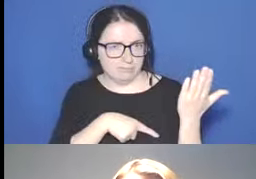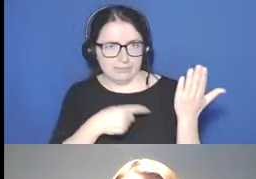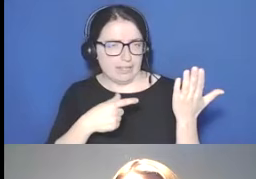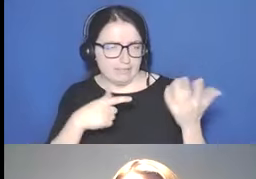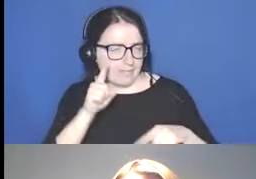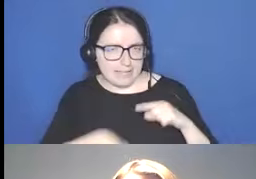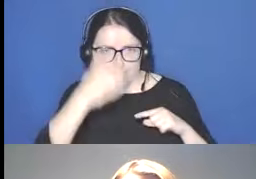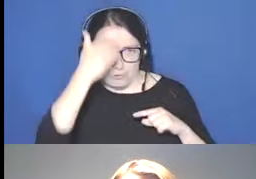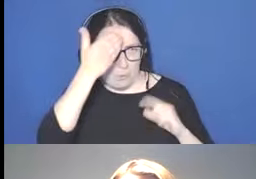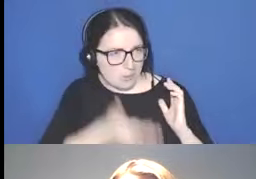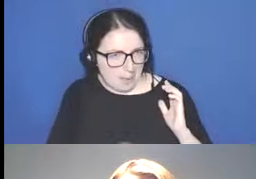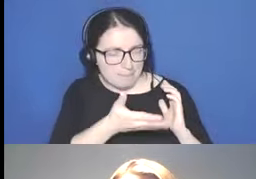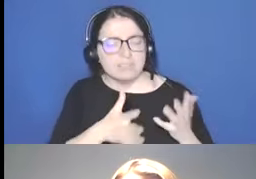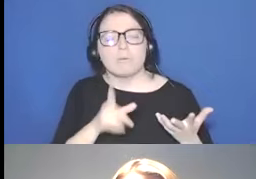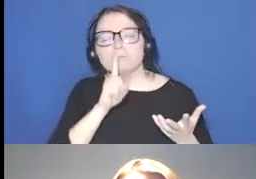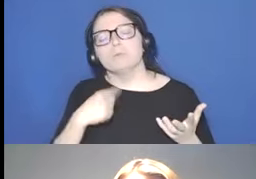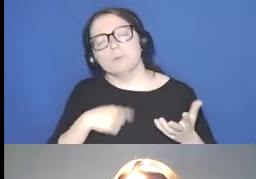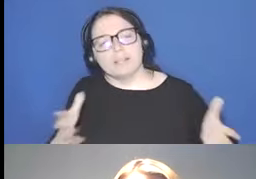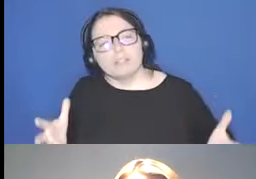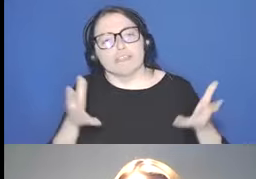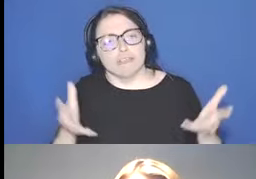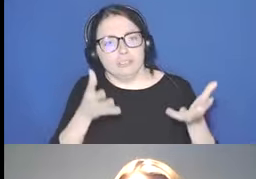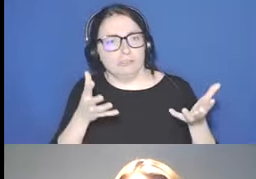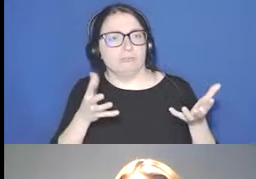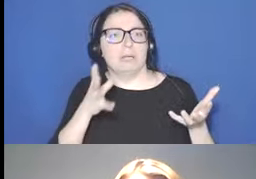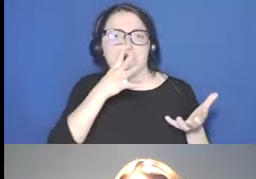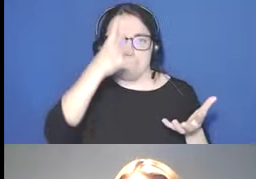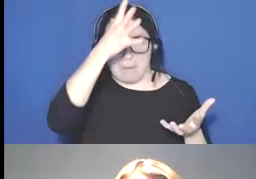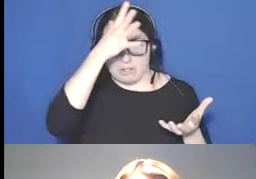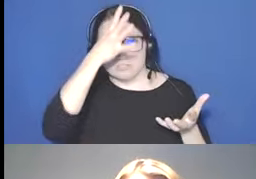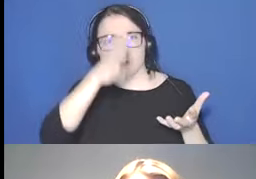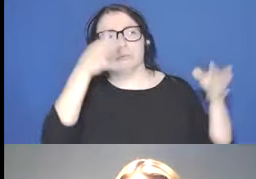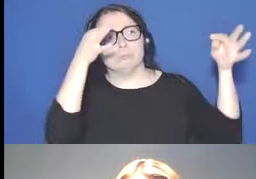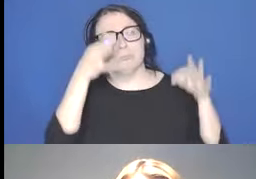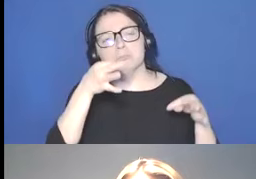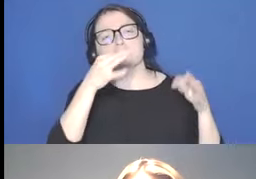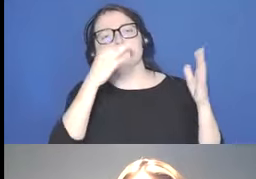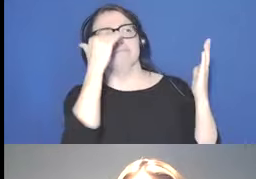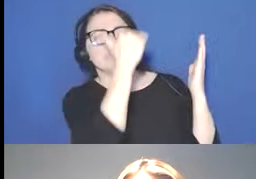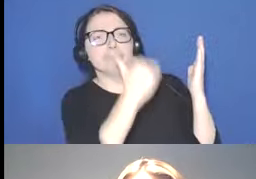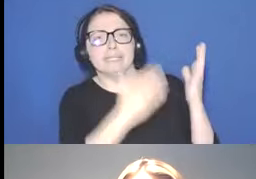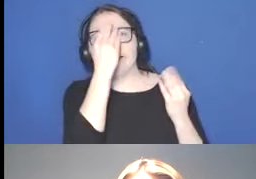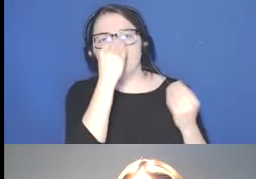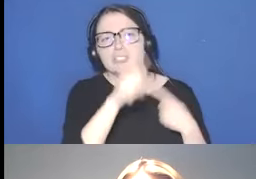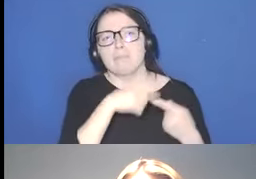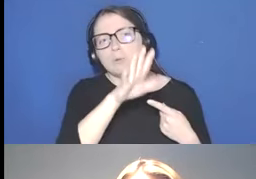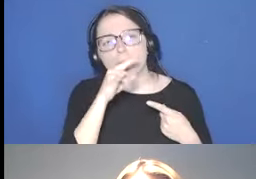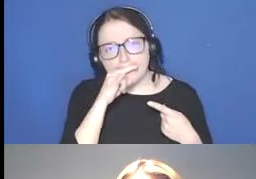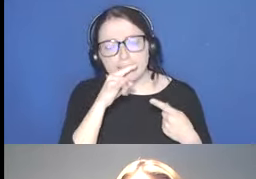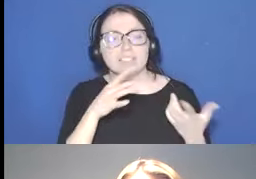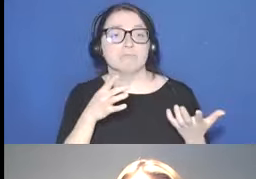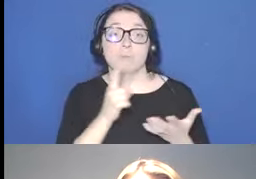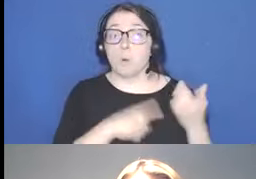So we do encourage you to do that, a little one pager on my child and what works